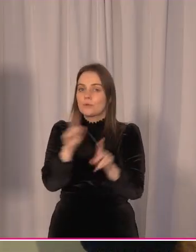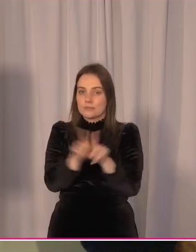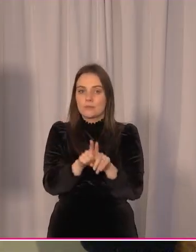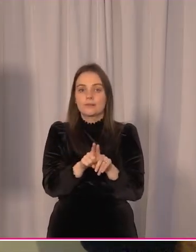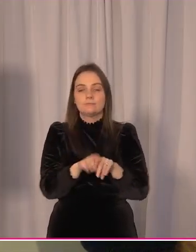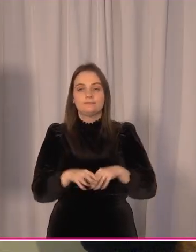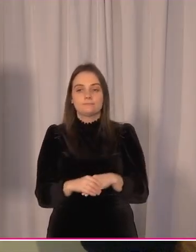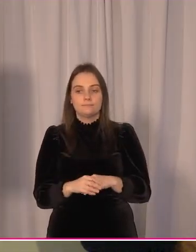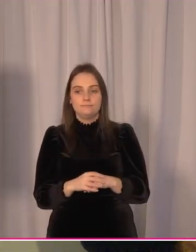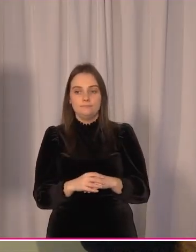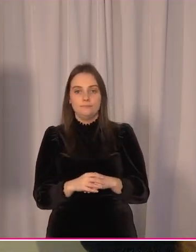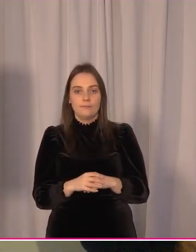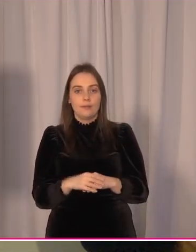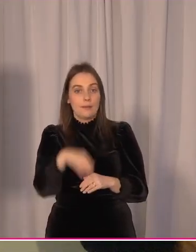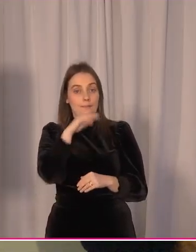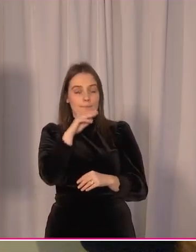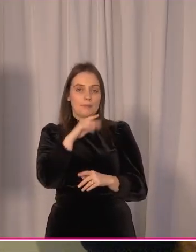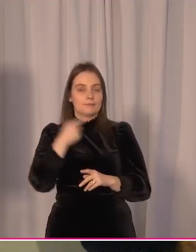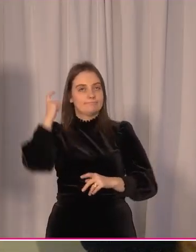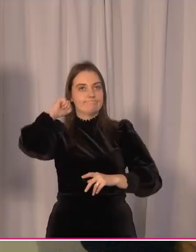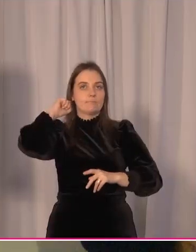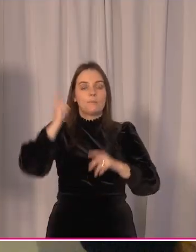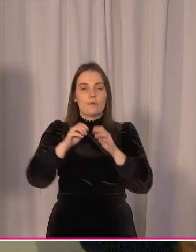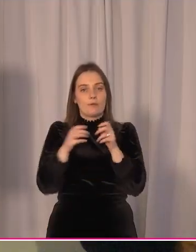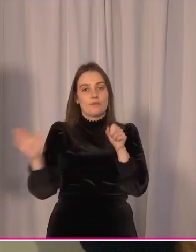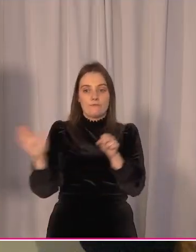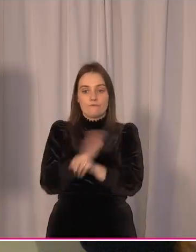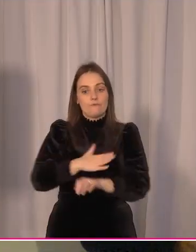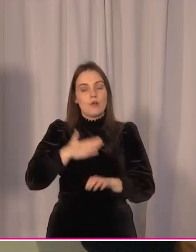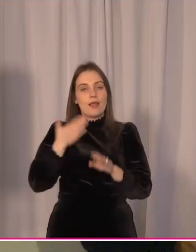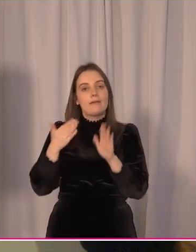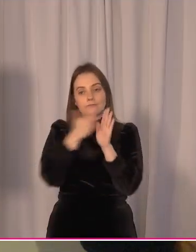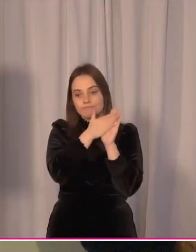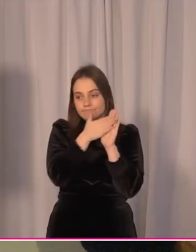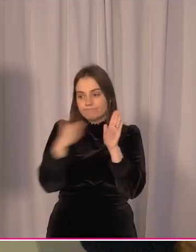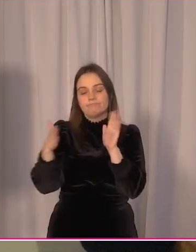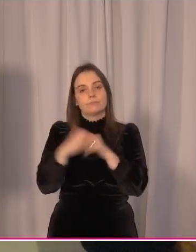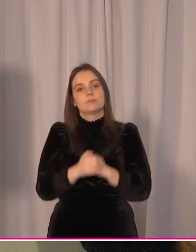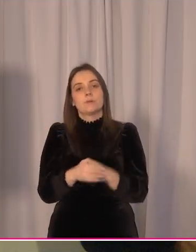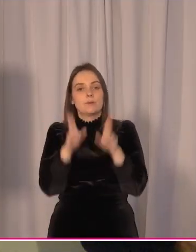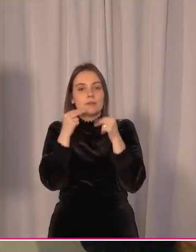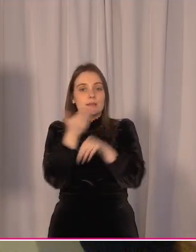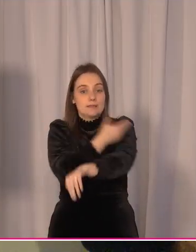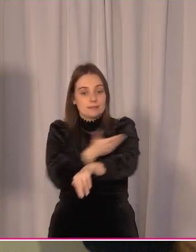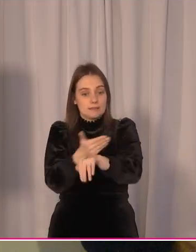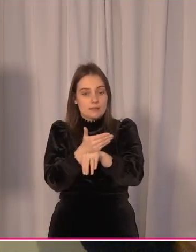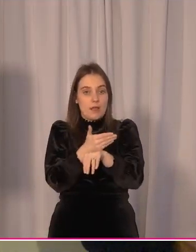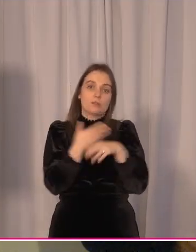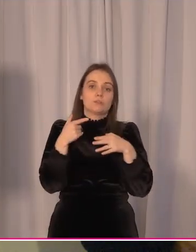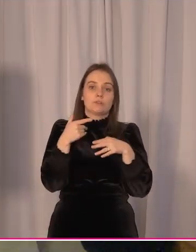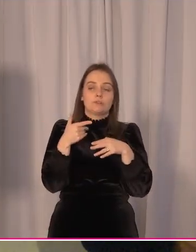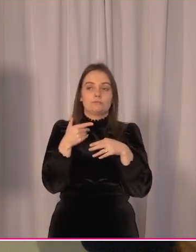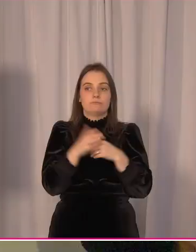And also that it's taking into account everything across the life course, because it needs to fundamentally start from the beginning